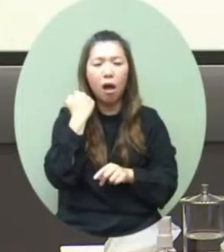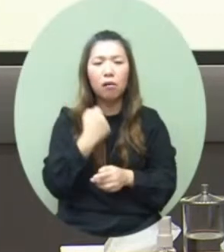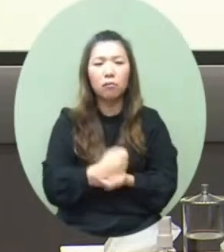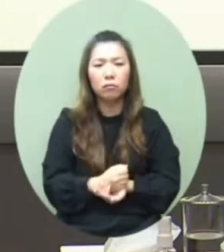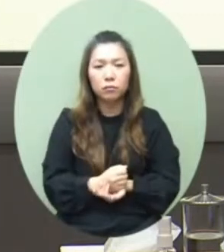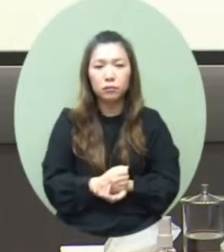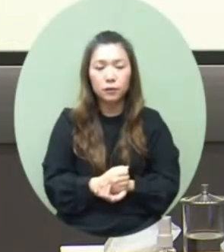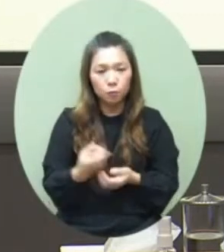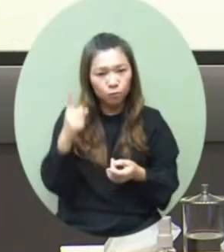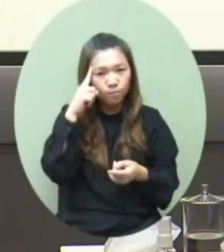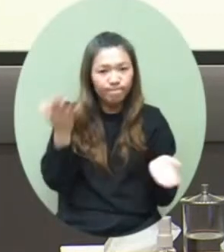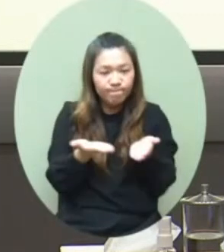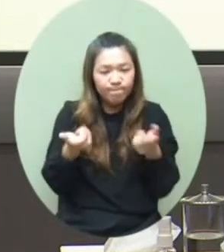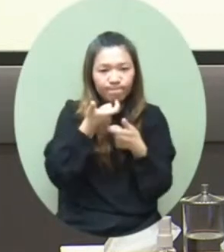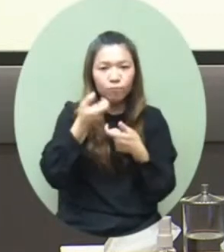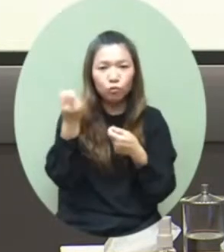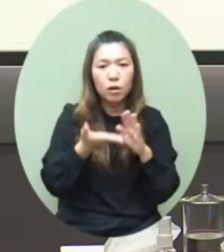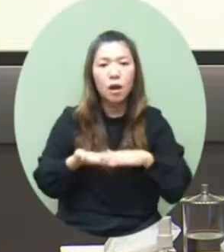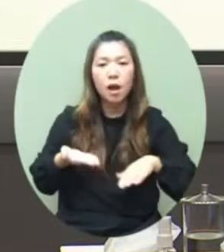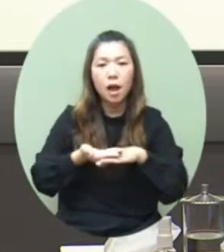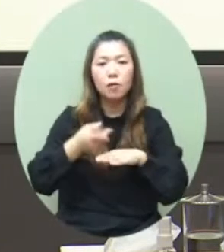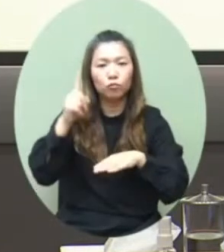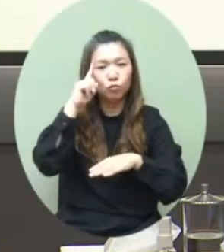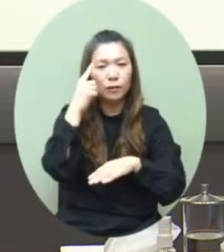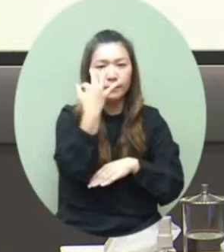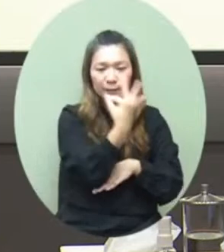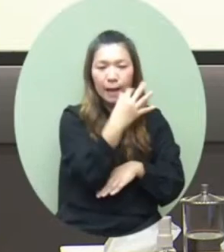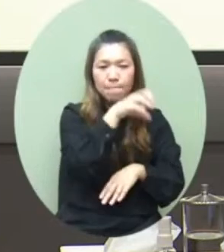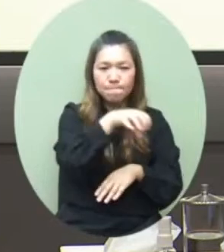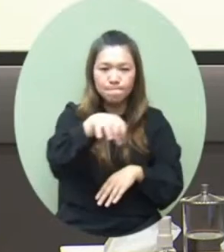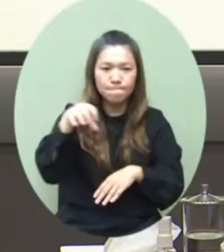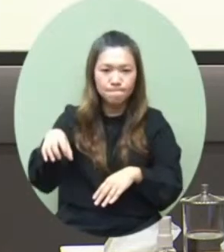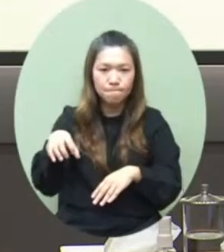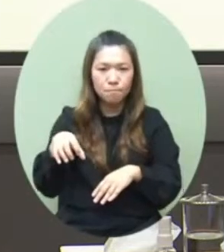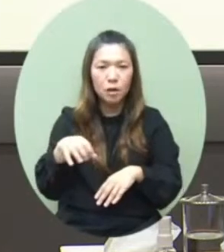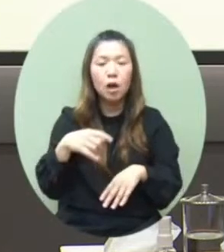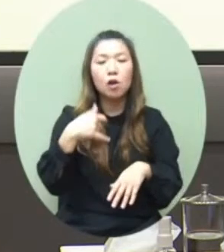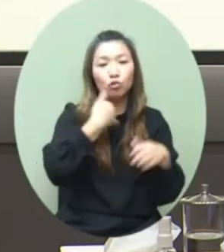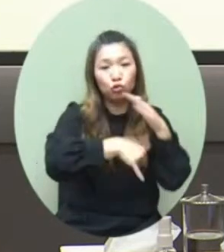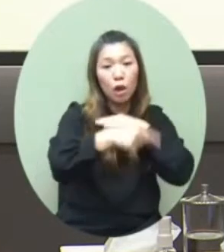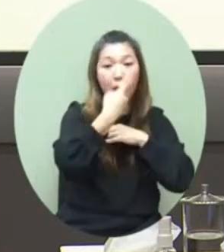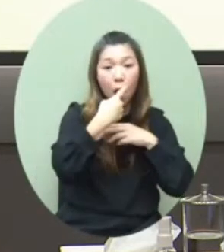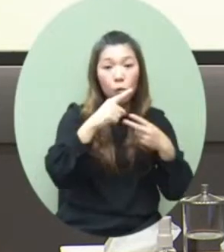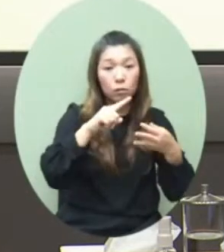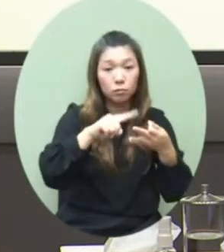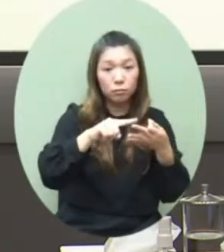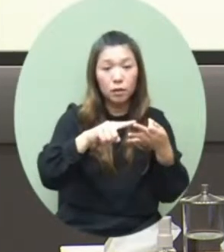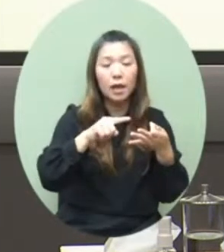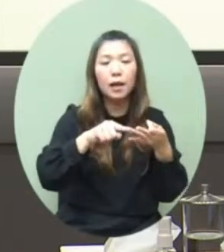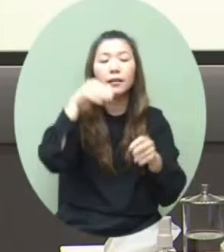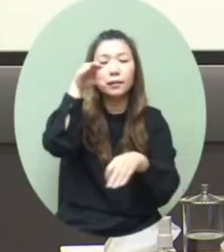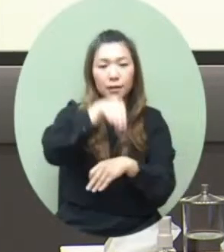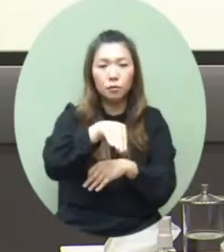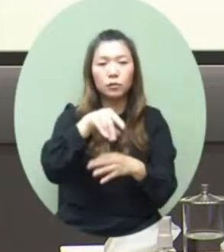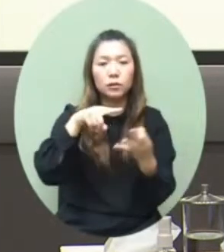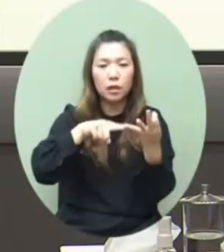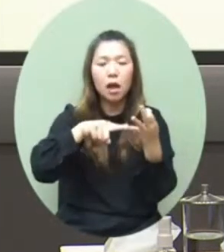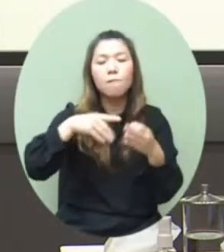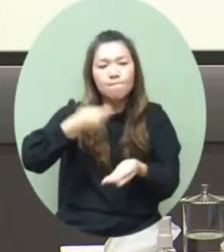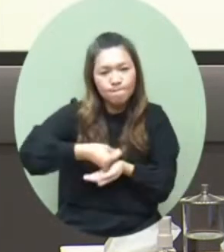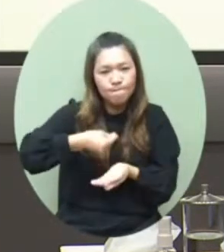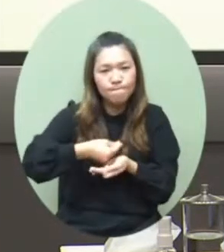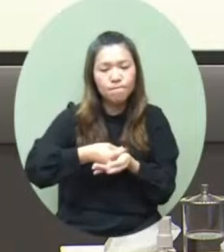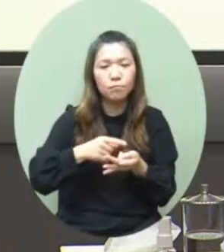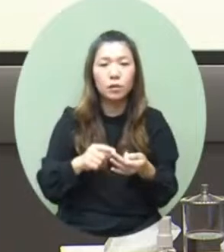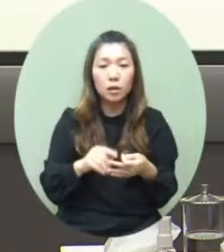of this year, the export volume dipped quite substantially. So we take a three-pronged approach in boosting the economy,